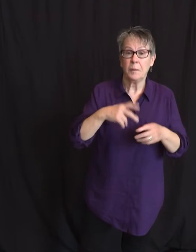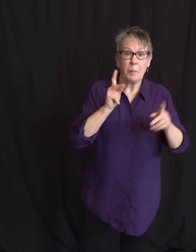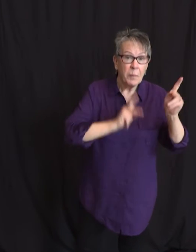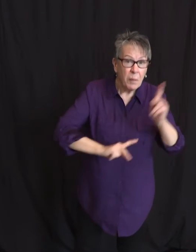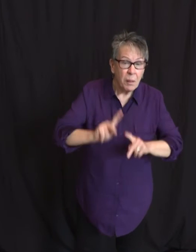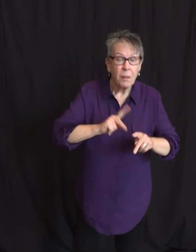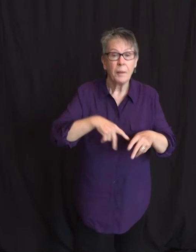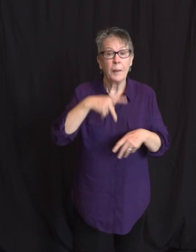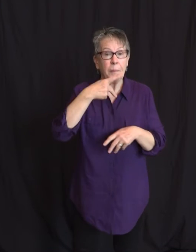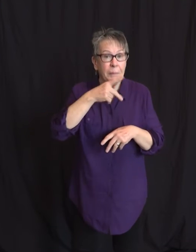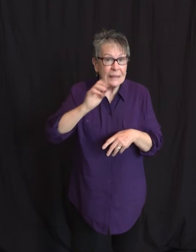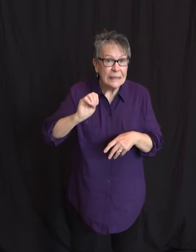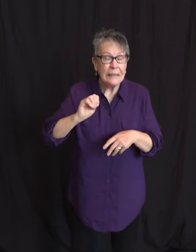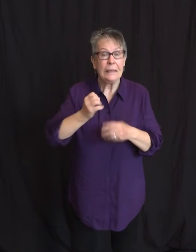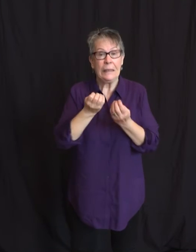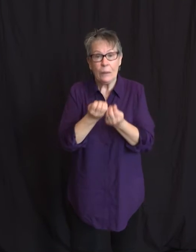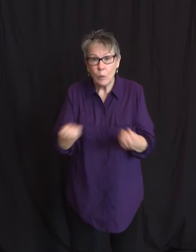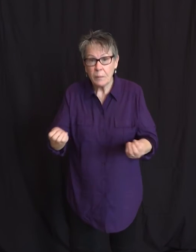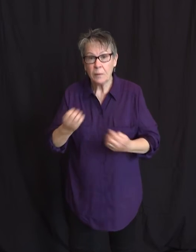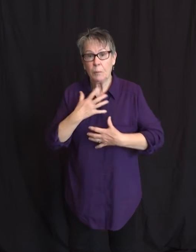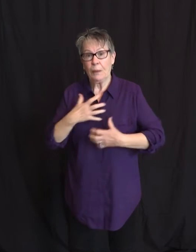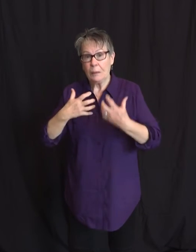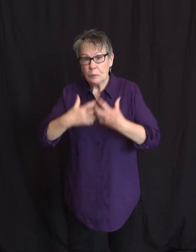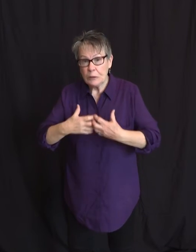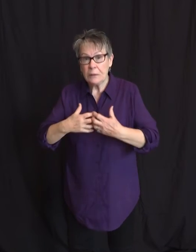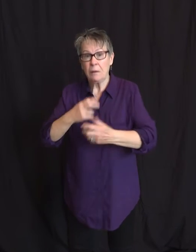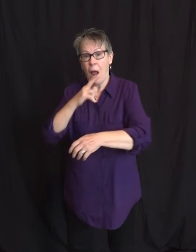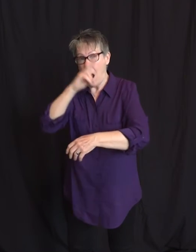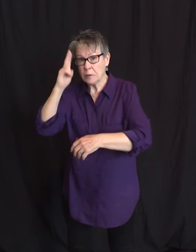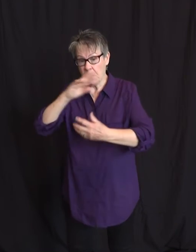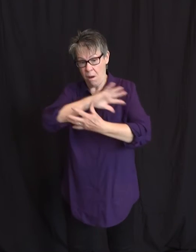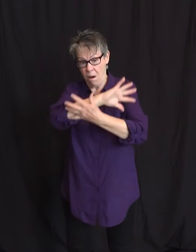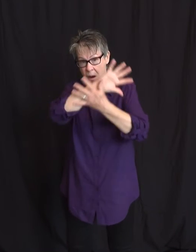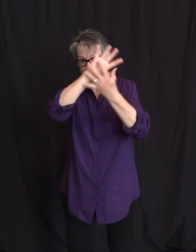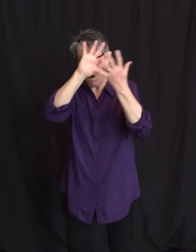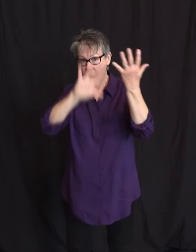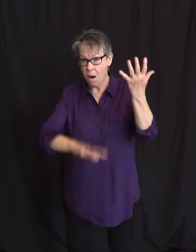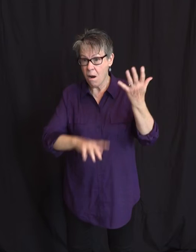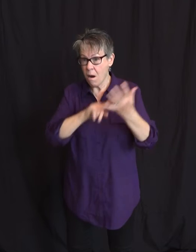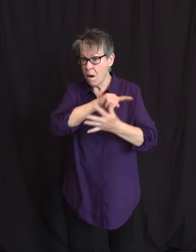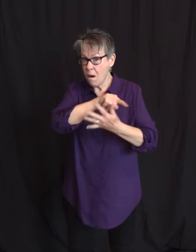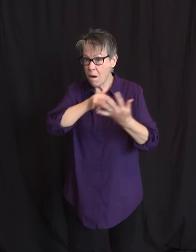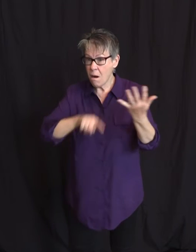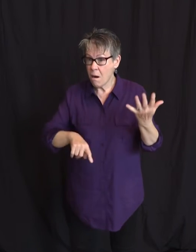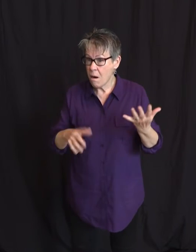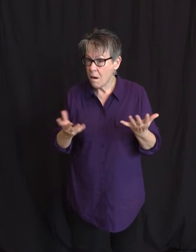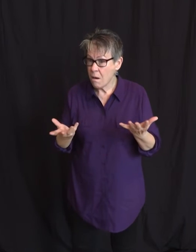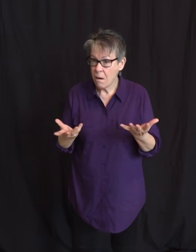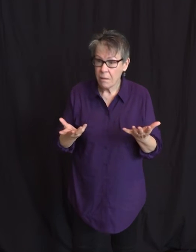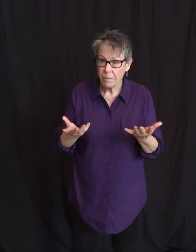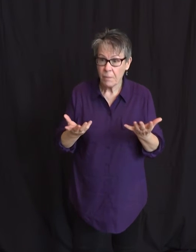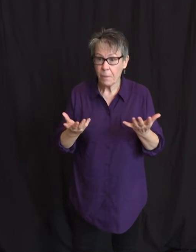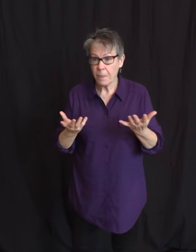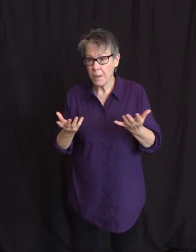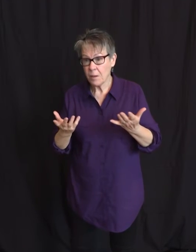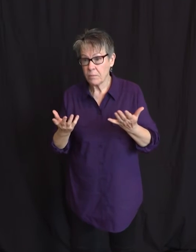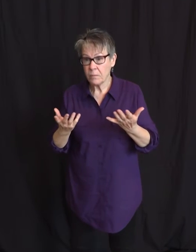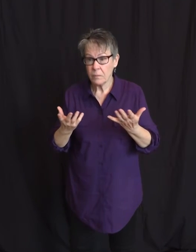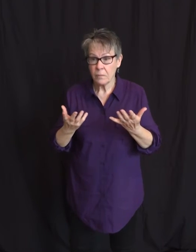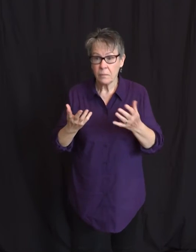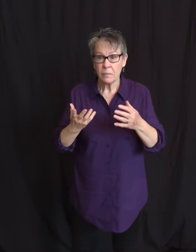of a regional reopening when the inputs dictating that reopening are variable and being pursued by separate state governments on separate